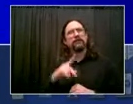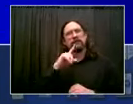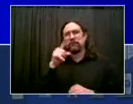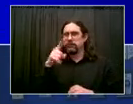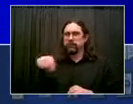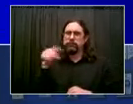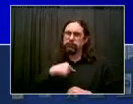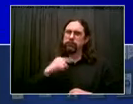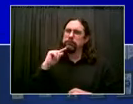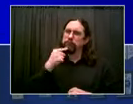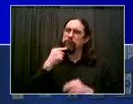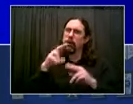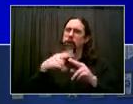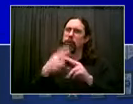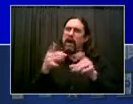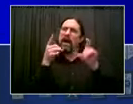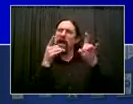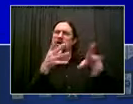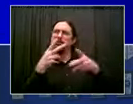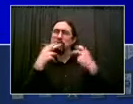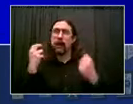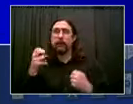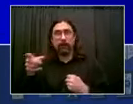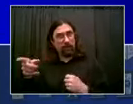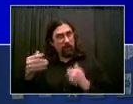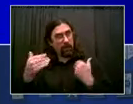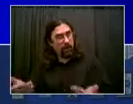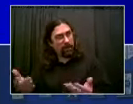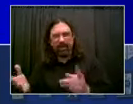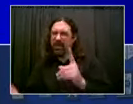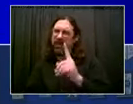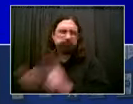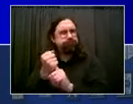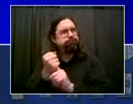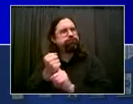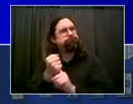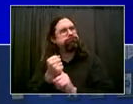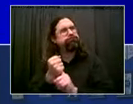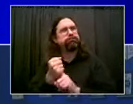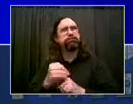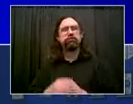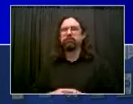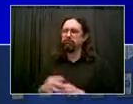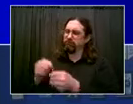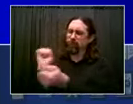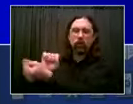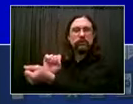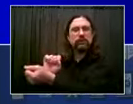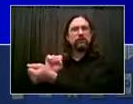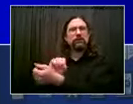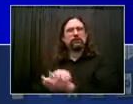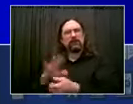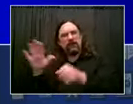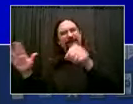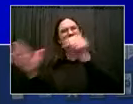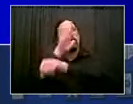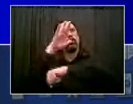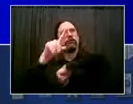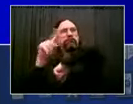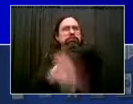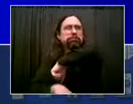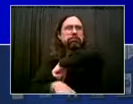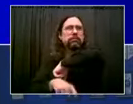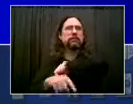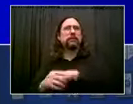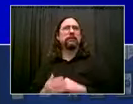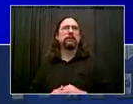There's certainly going to be arrests from what we saw in the last 24 hours. Yesterday, I was in Borough Park in Brooklyn at the